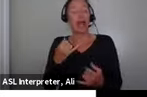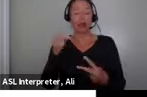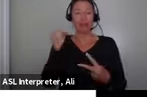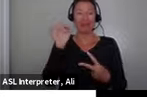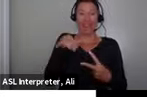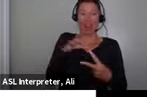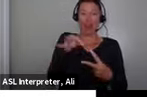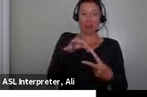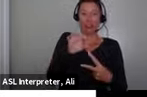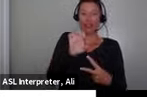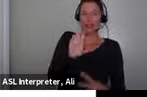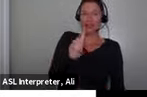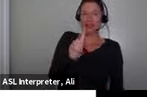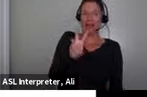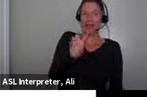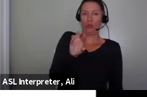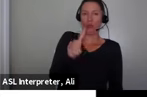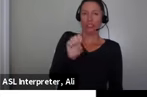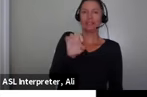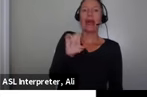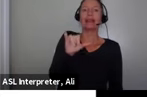Elliott slide.